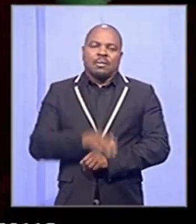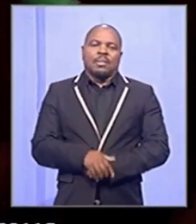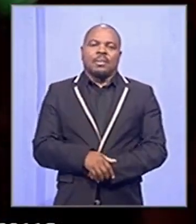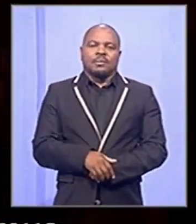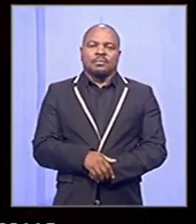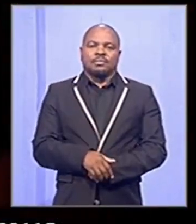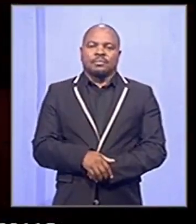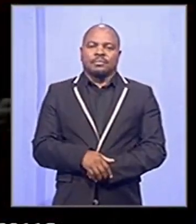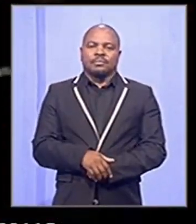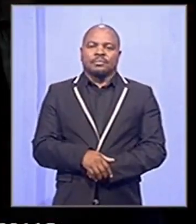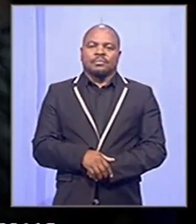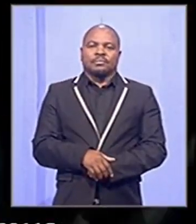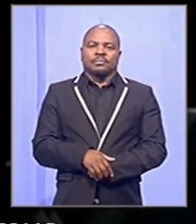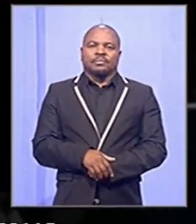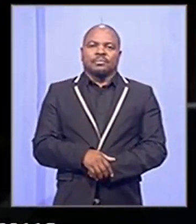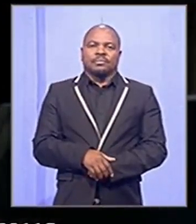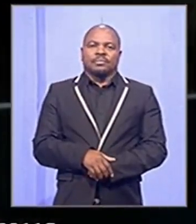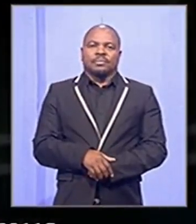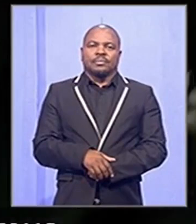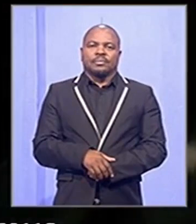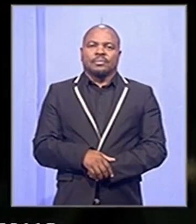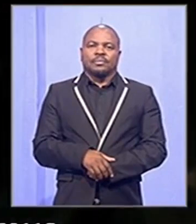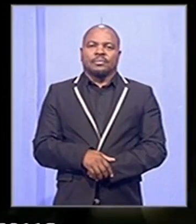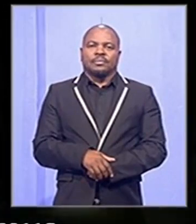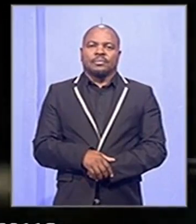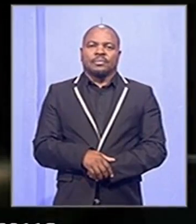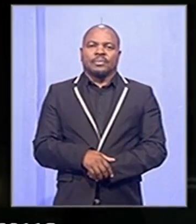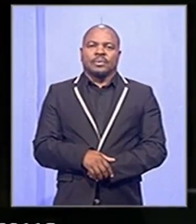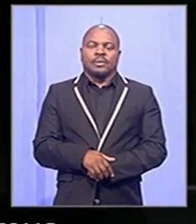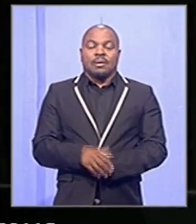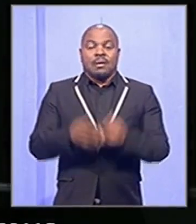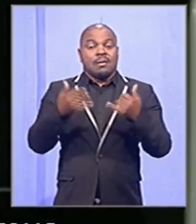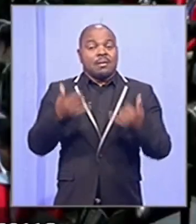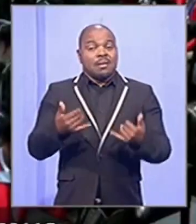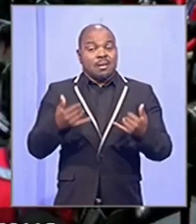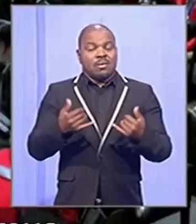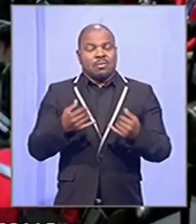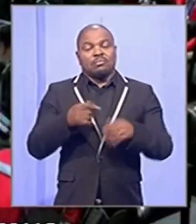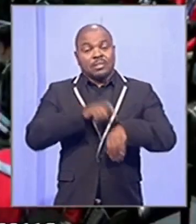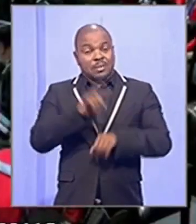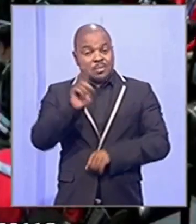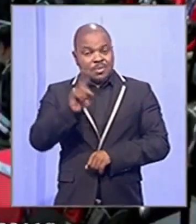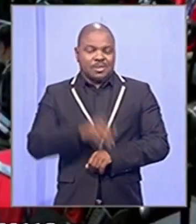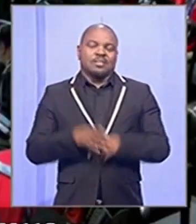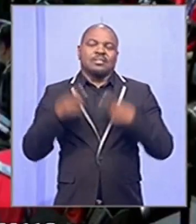going, and then the more we got closer to it, the more you understand what it means.